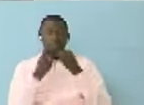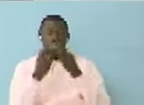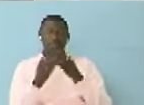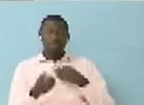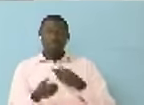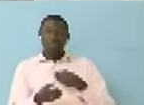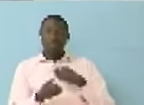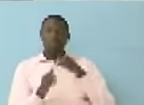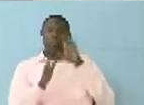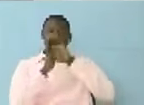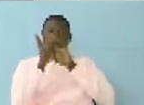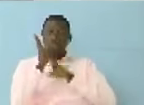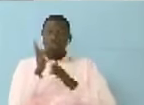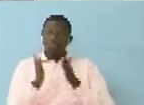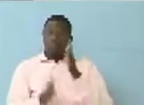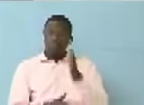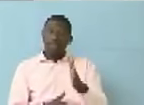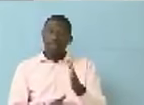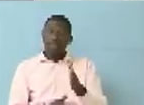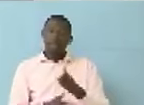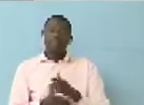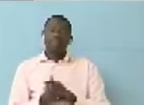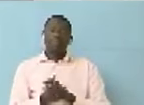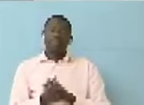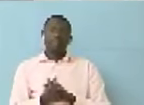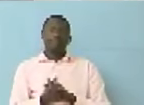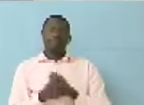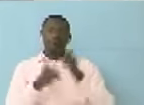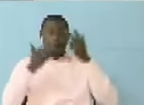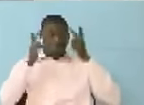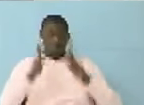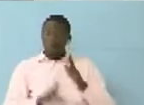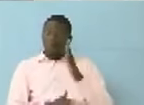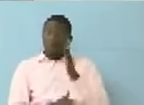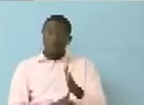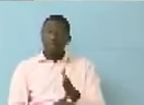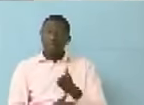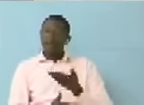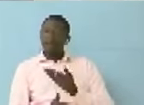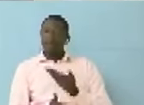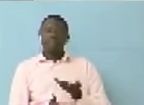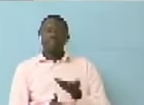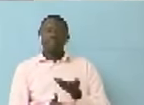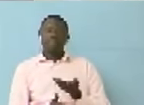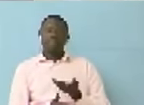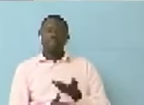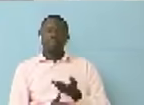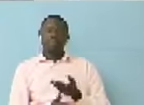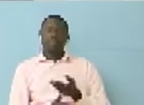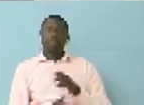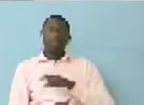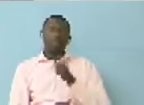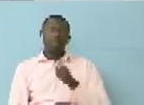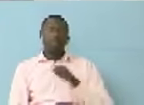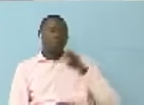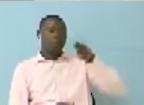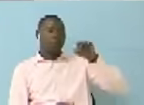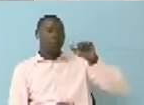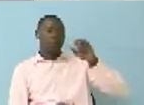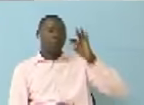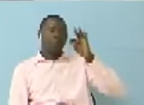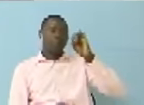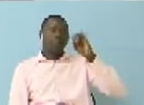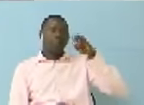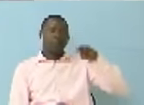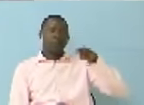his constitutional right. Ko nyimala lawyer sembo diala la ko pura la nyantole nyindi lawyer men diala. And then Martin said to him